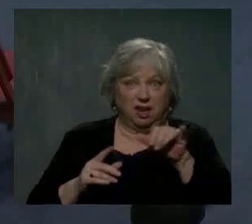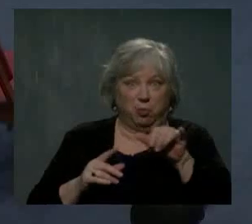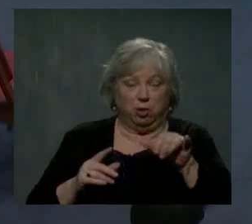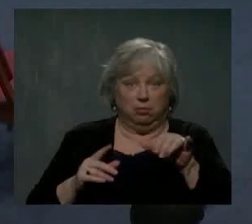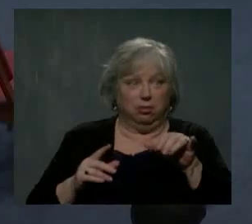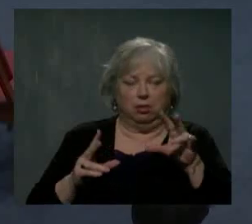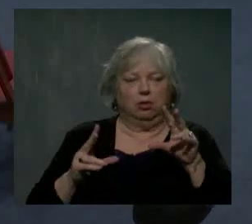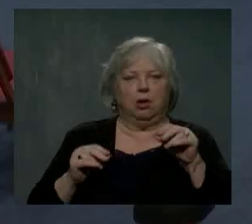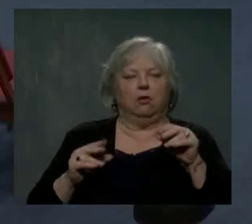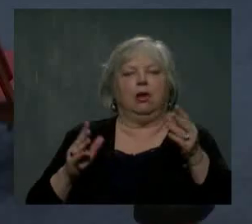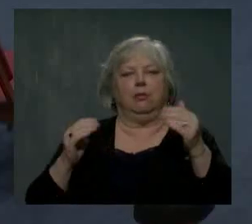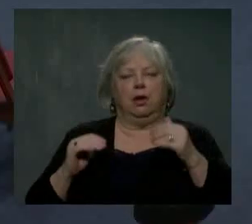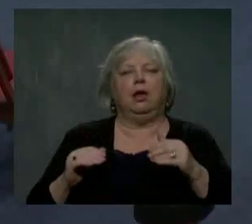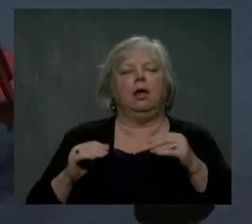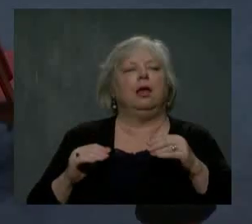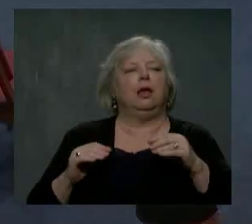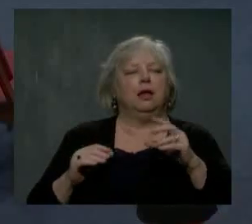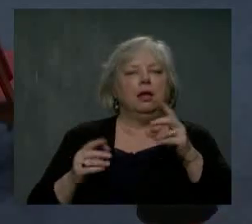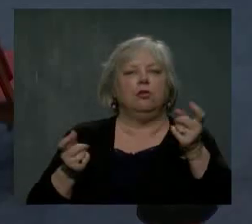Director Ryrick.